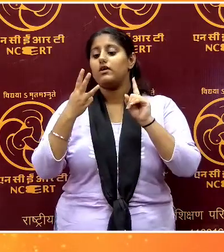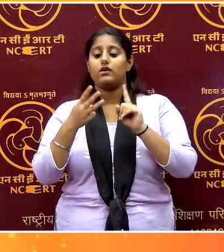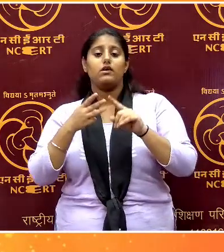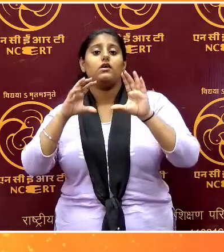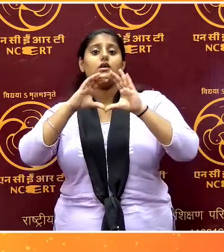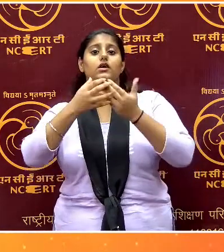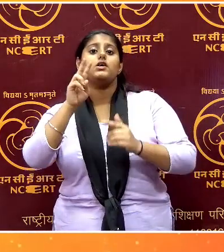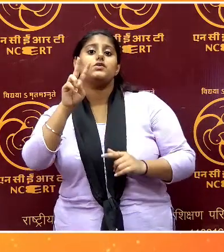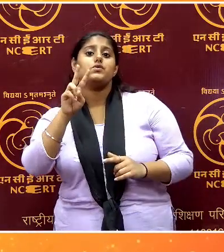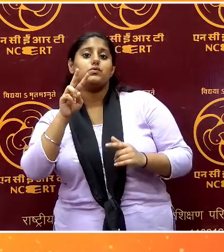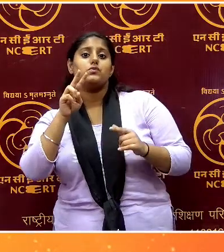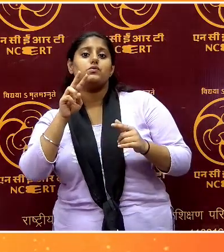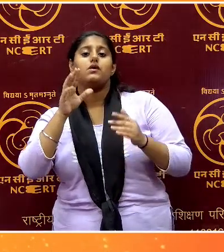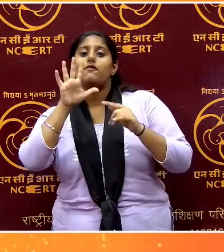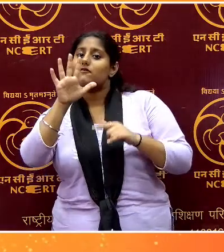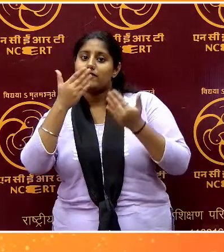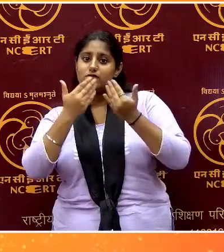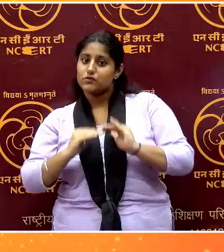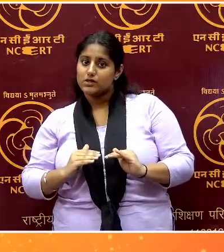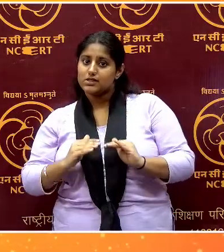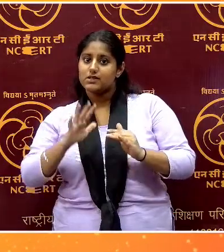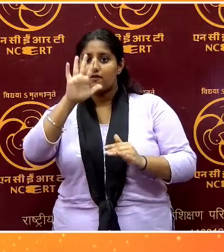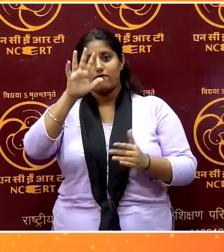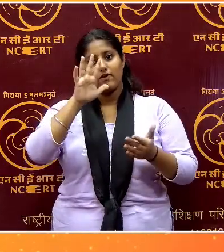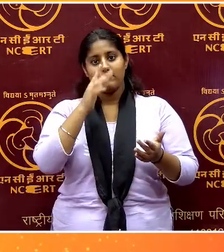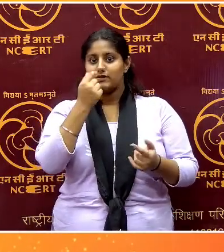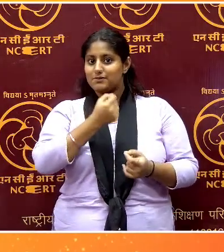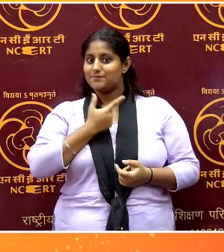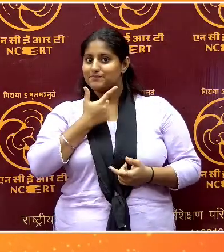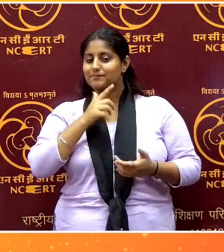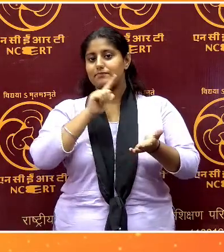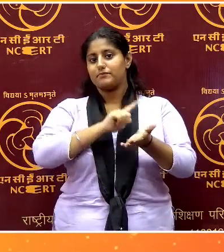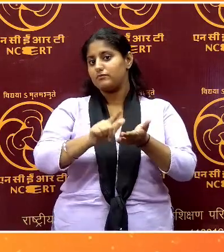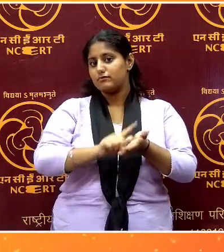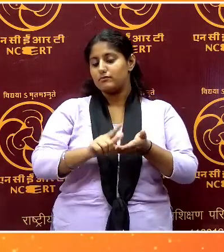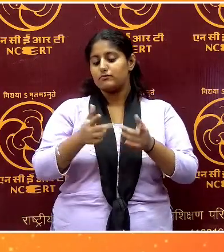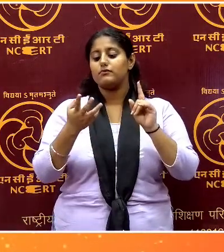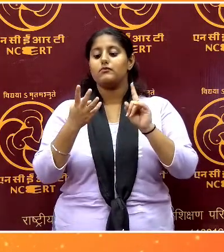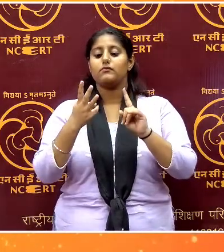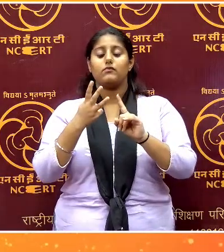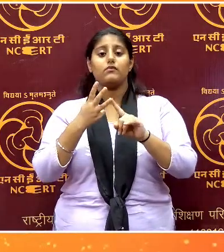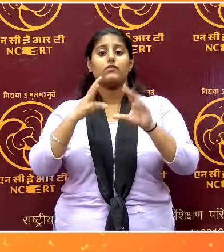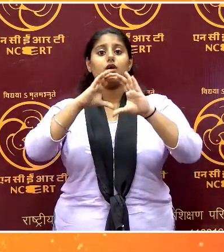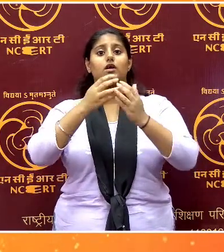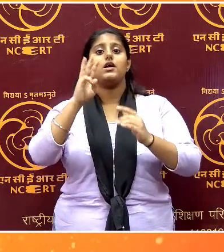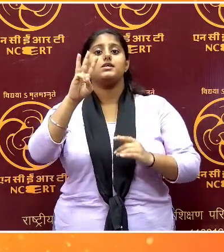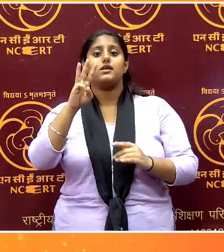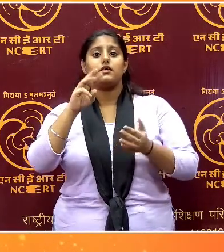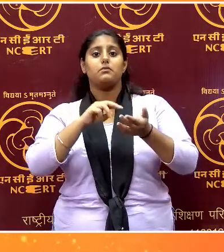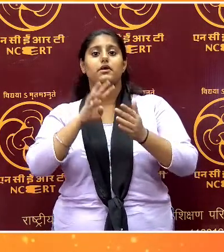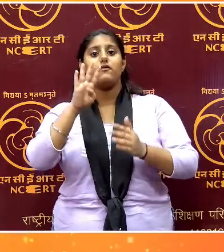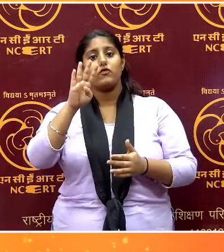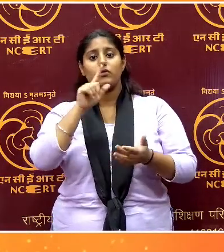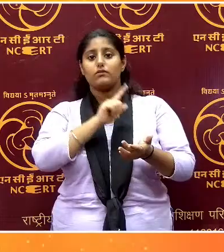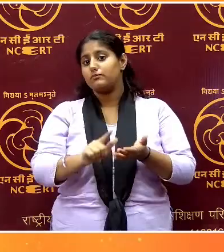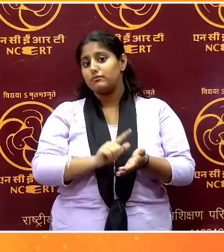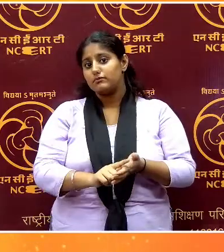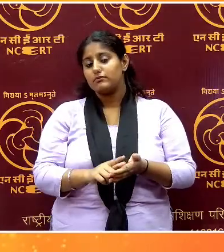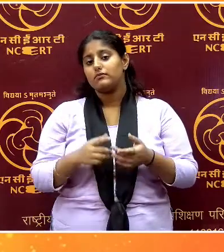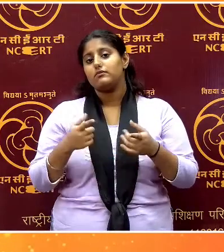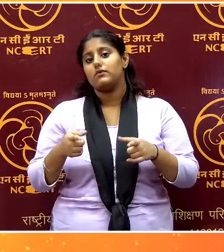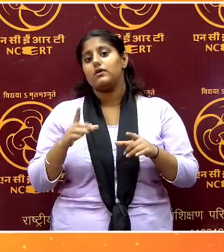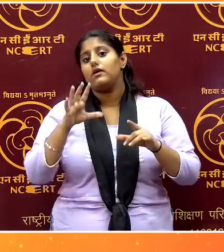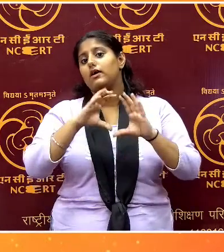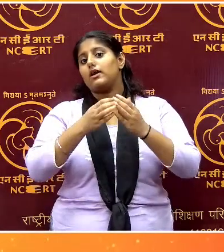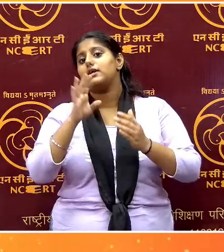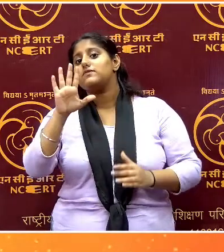2, there were 5 Five. students, so 5 smileys. Class 3, there were 4. And what about class 5, Srijan?